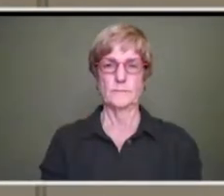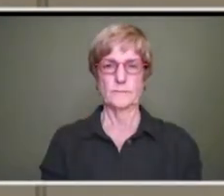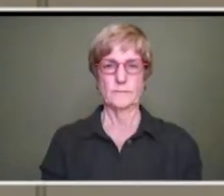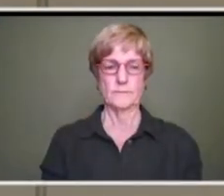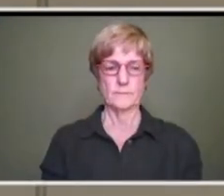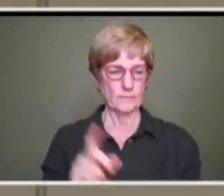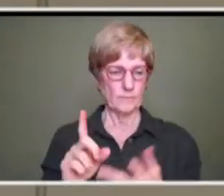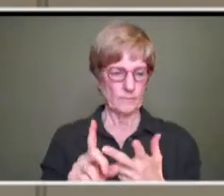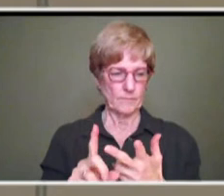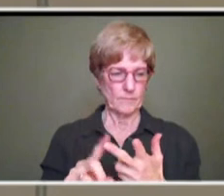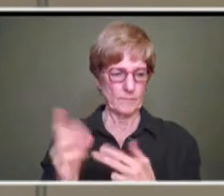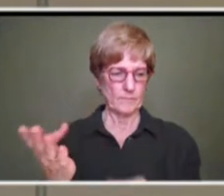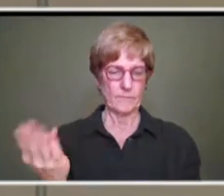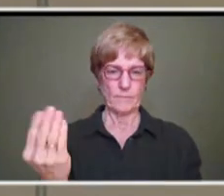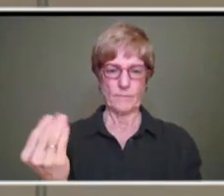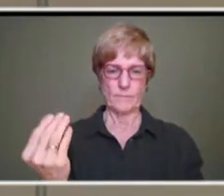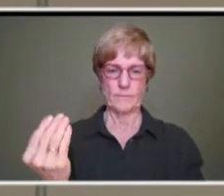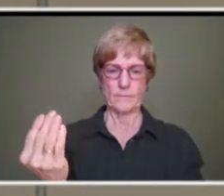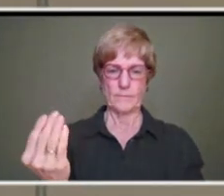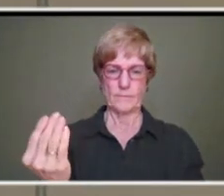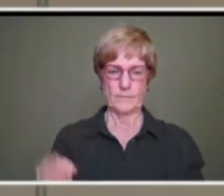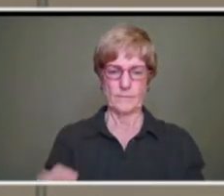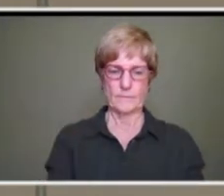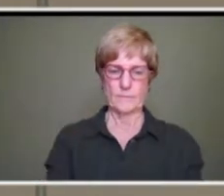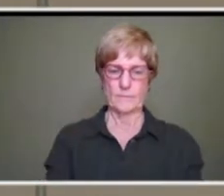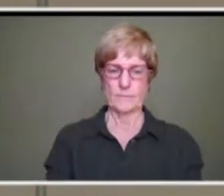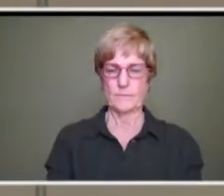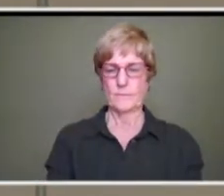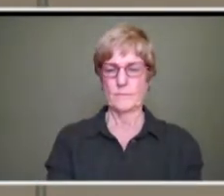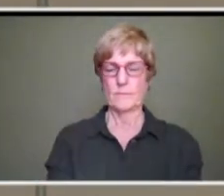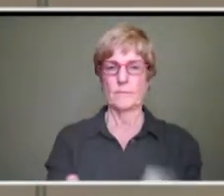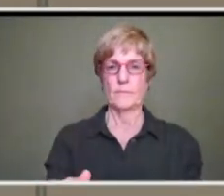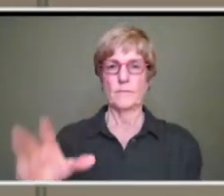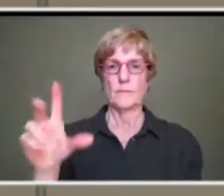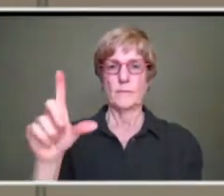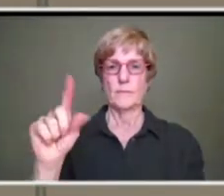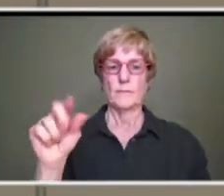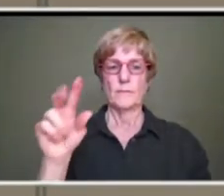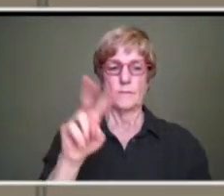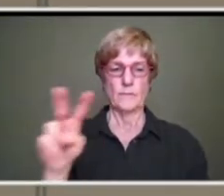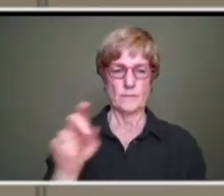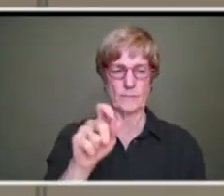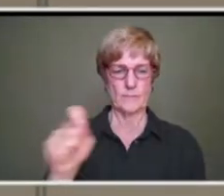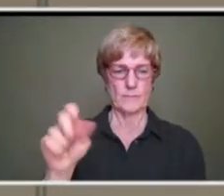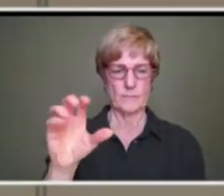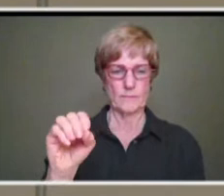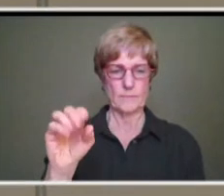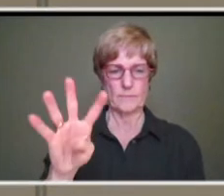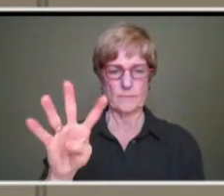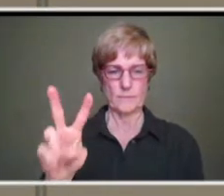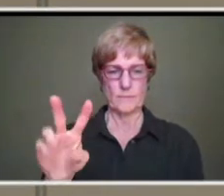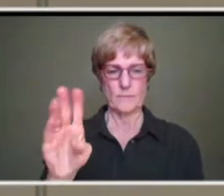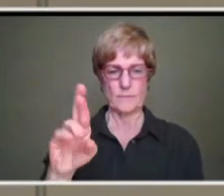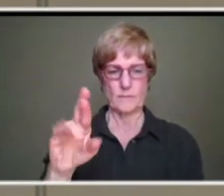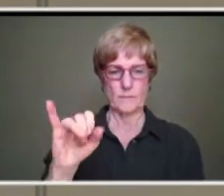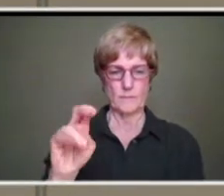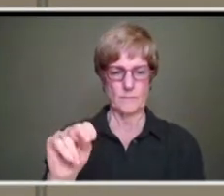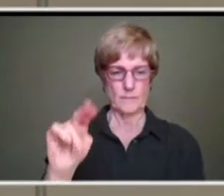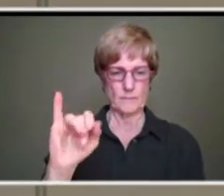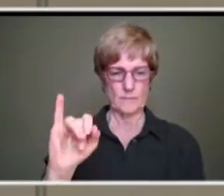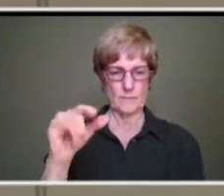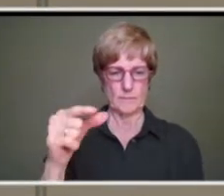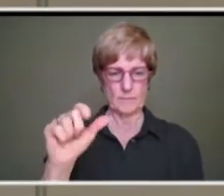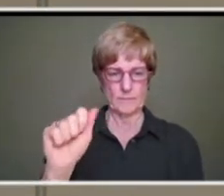item number 14. petition number 2022-042 by Brian ignema